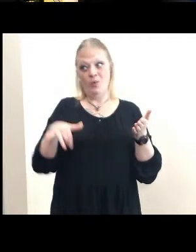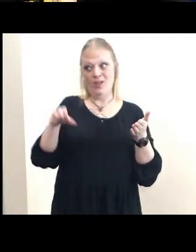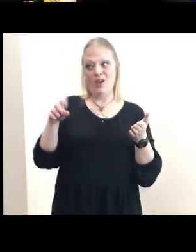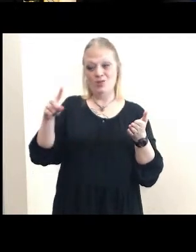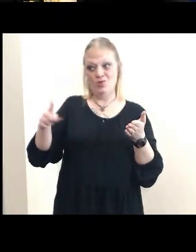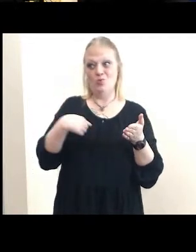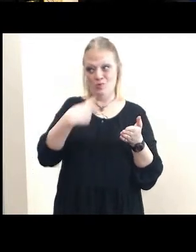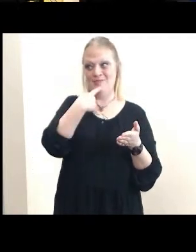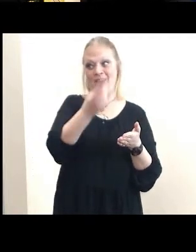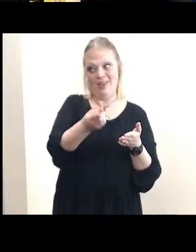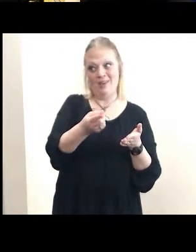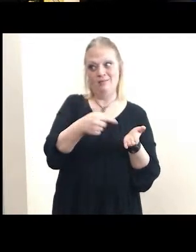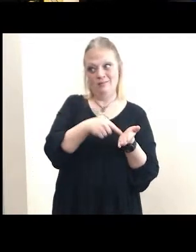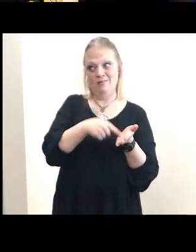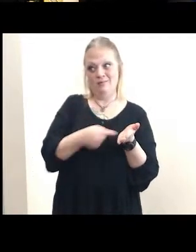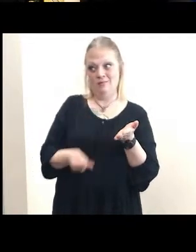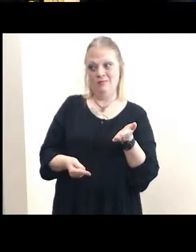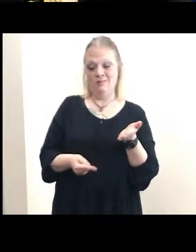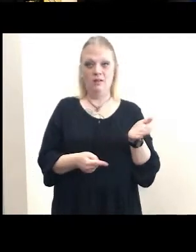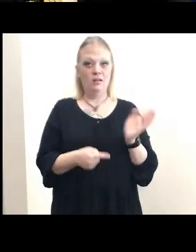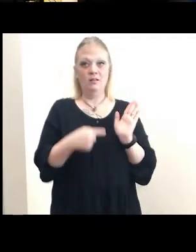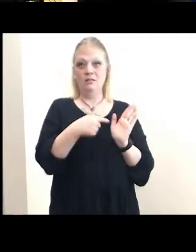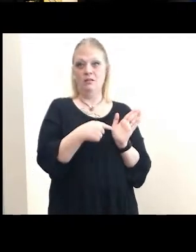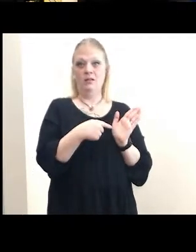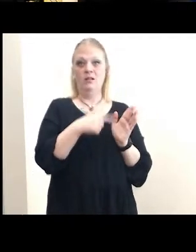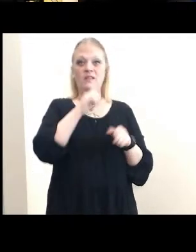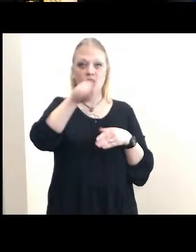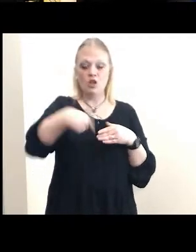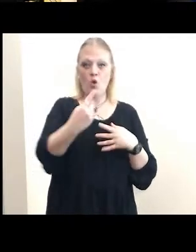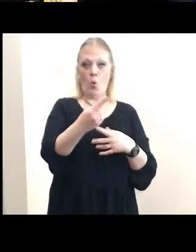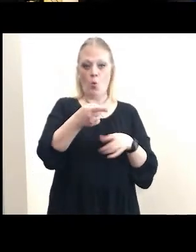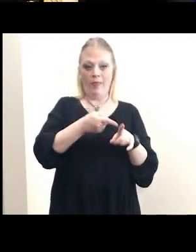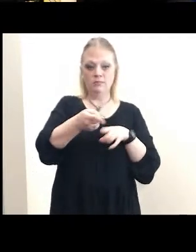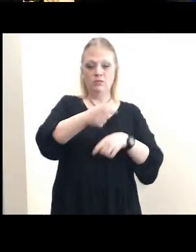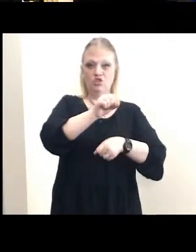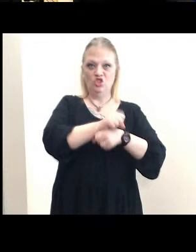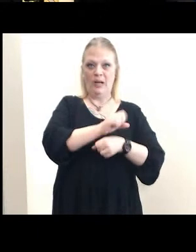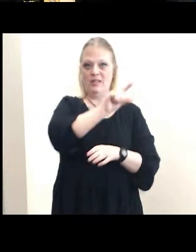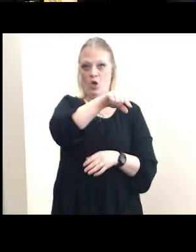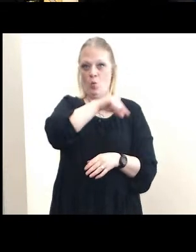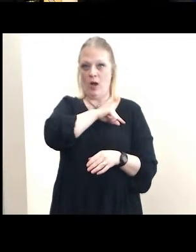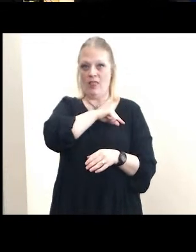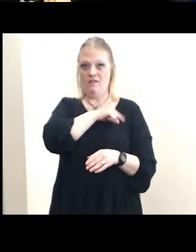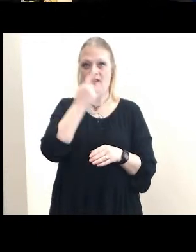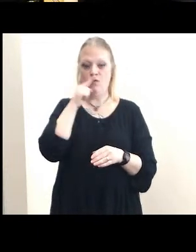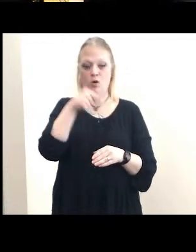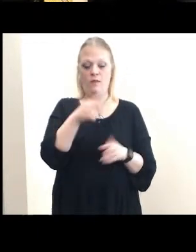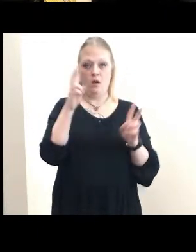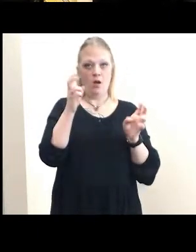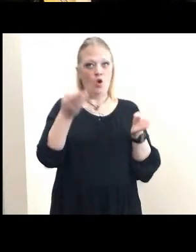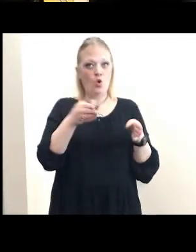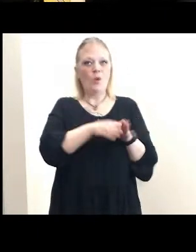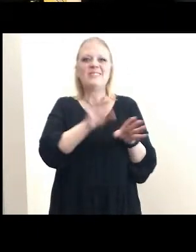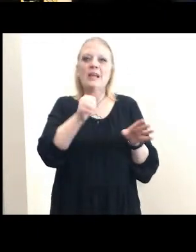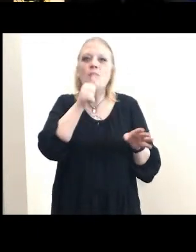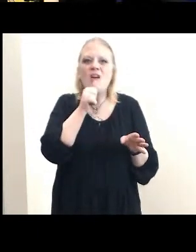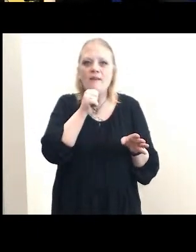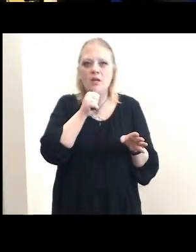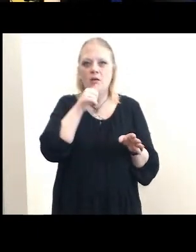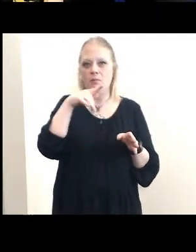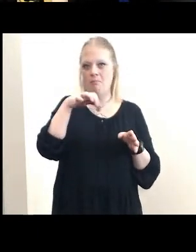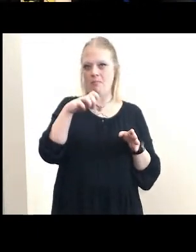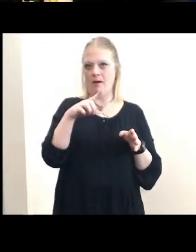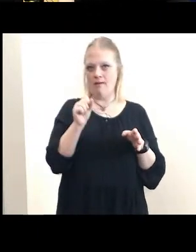it. These are the only occupations that qualify for this closed pod. We've done closed